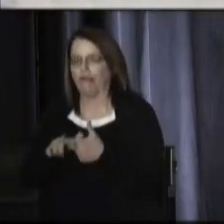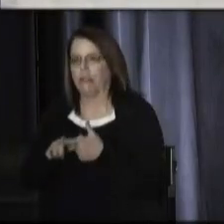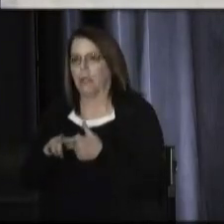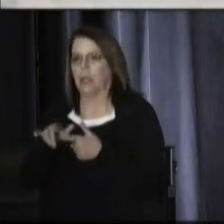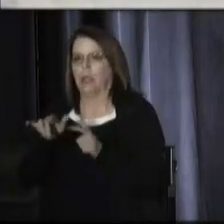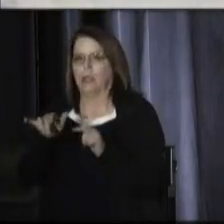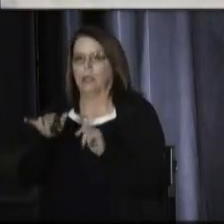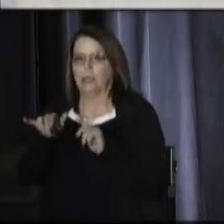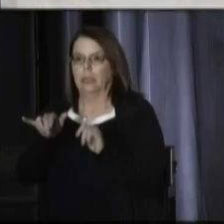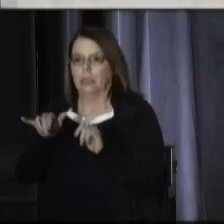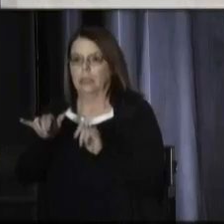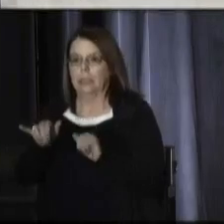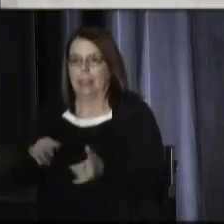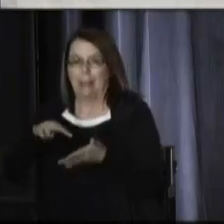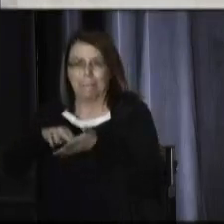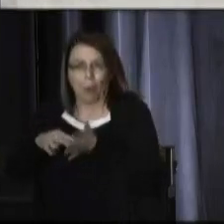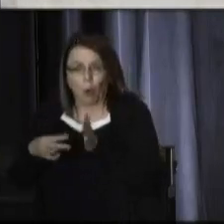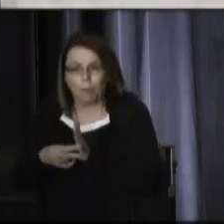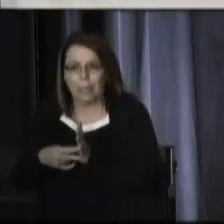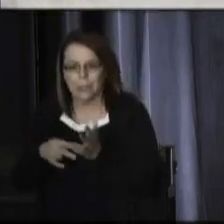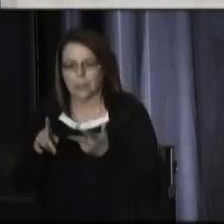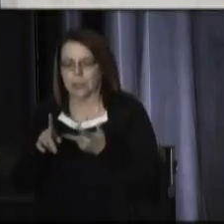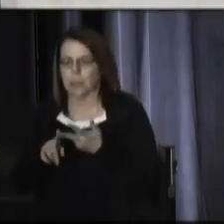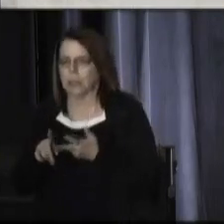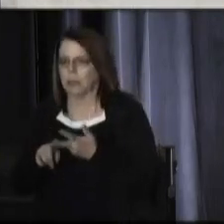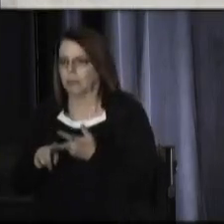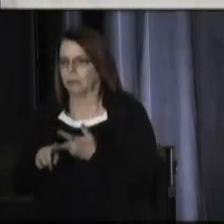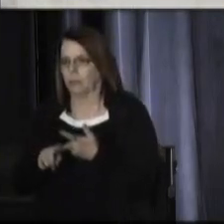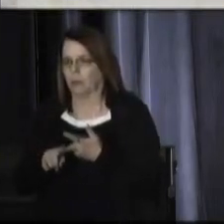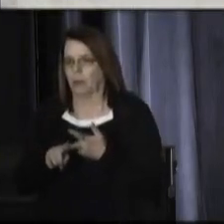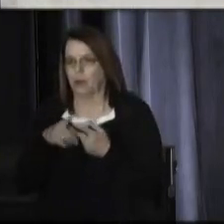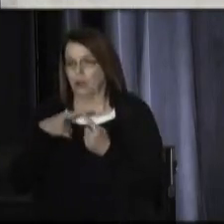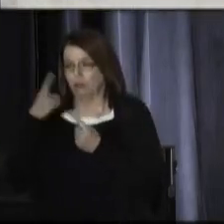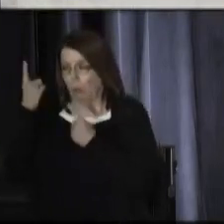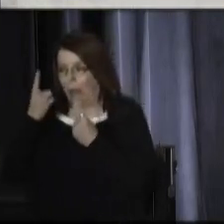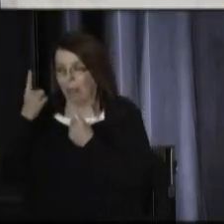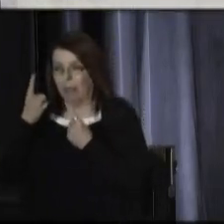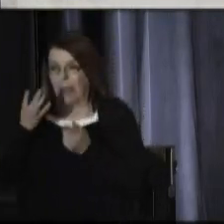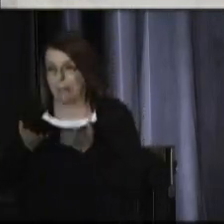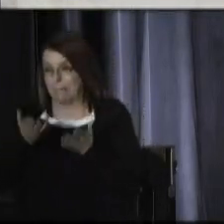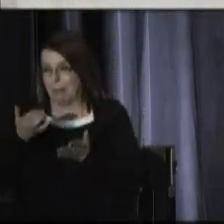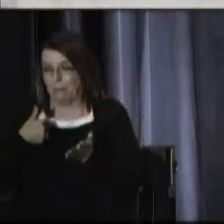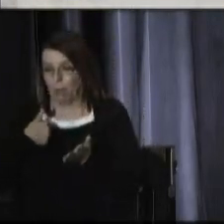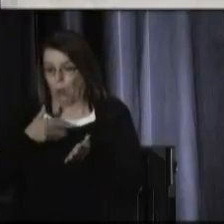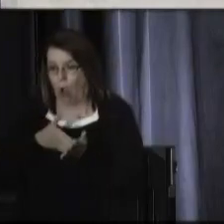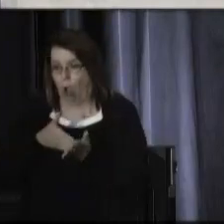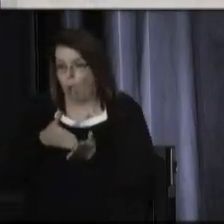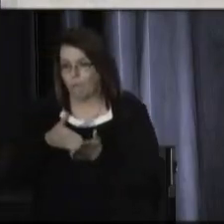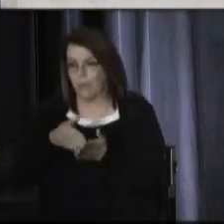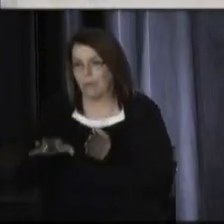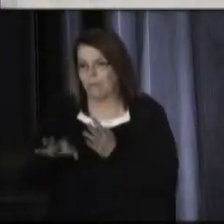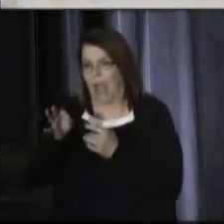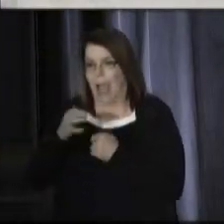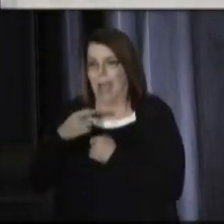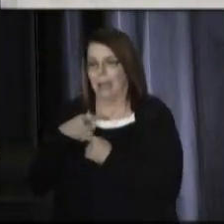surprise, of cause and effect, and defamiliarization, of just transforming the object is something I still hold close.